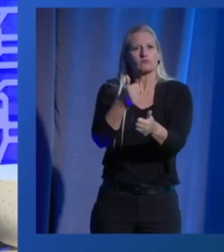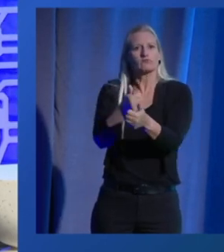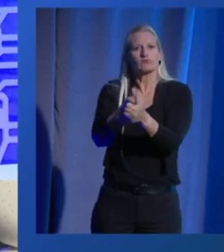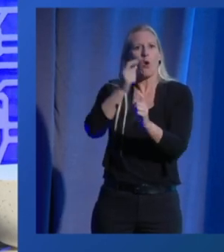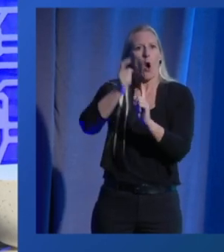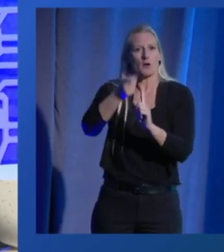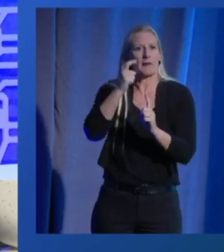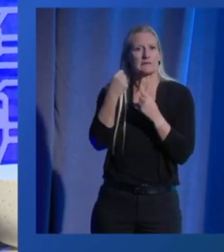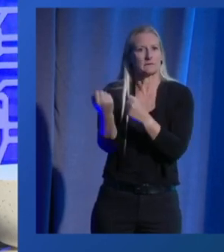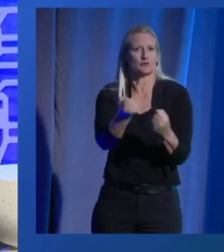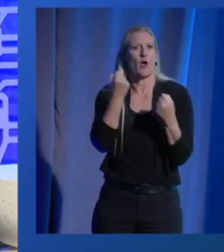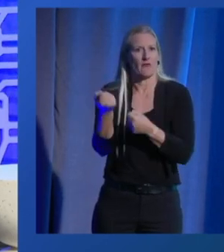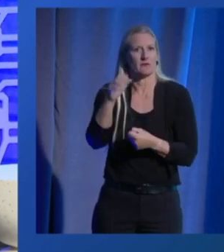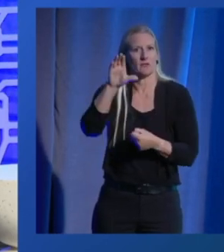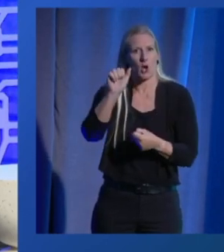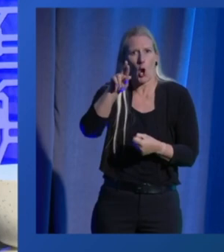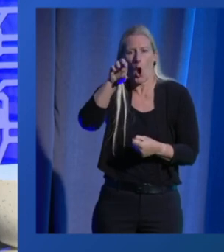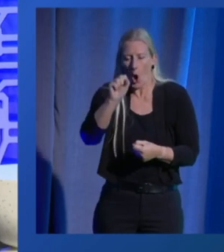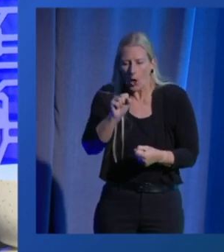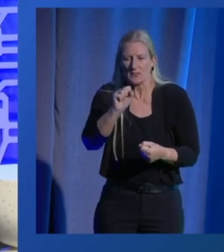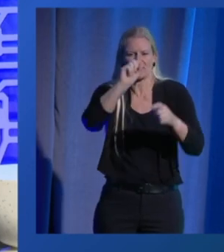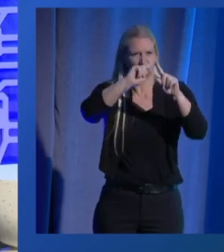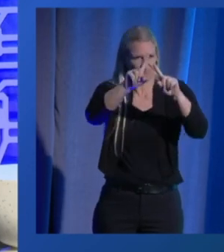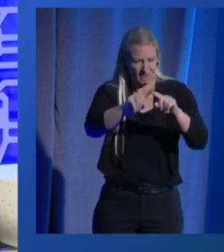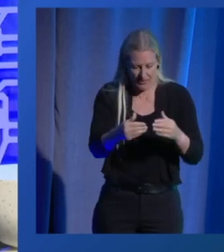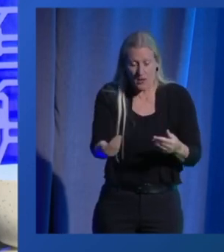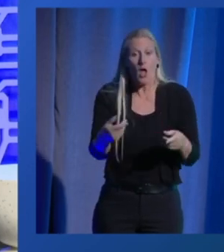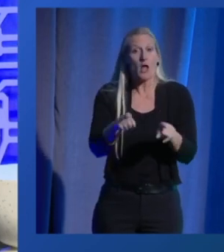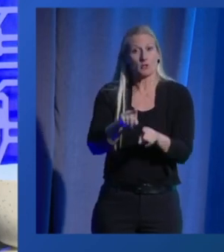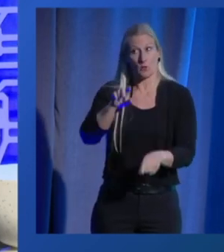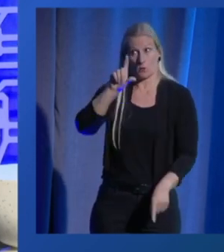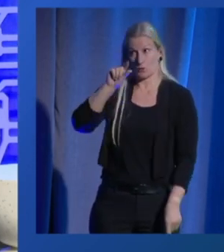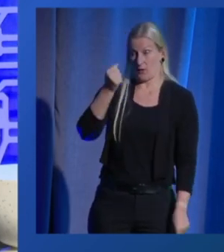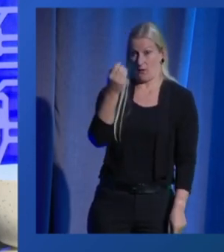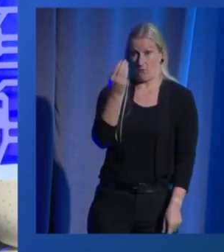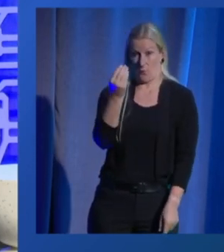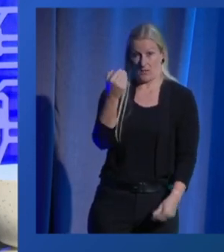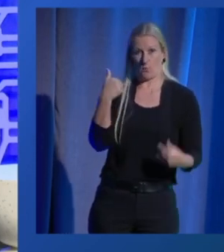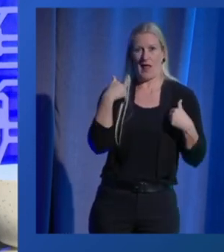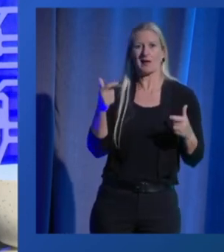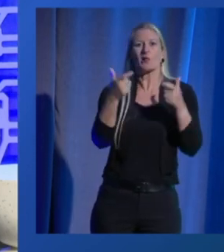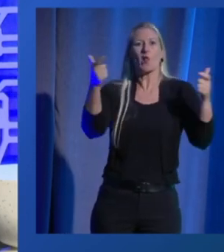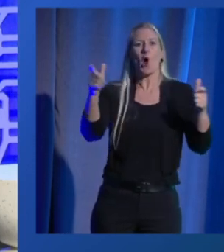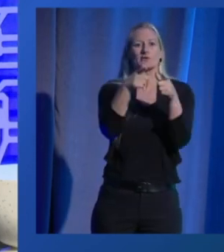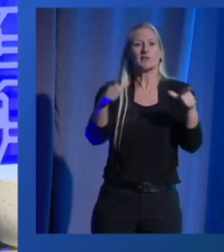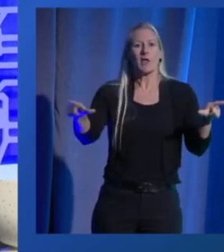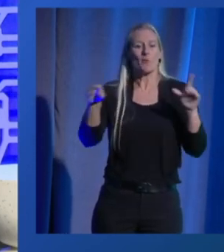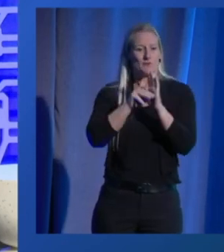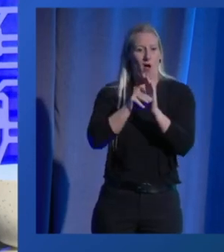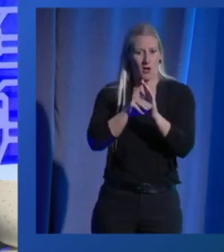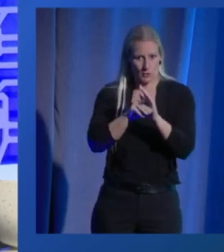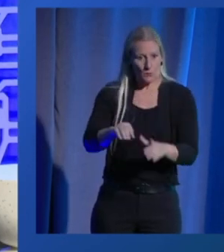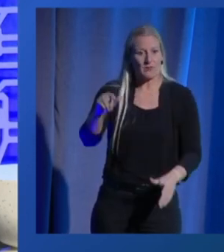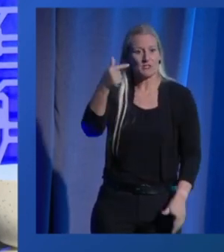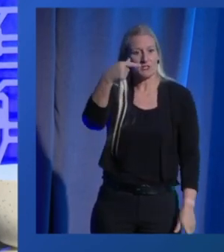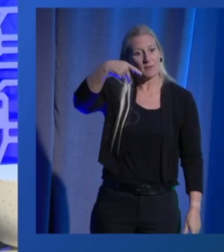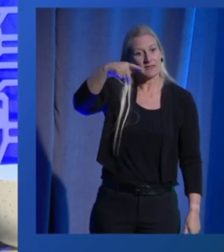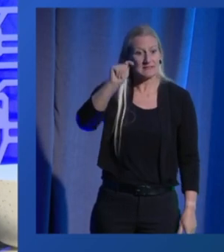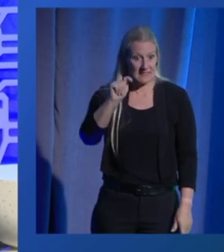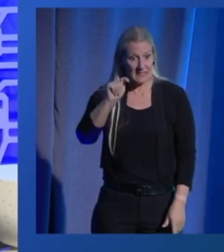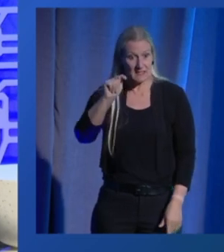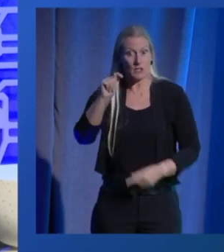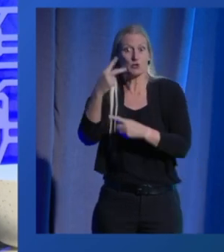2019 we've also supported the creation of large language models by contributing to gpt2 and the